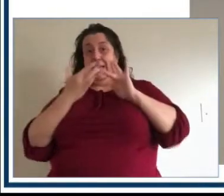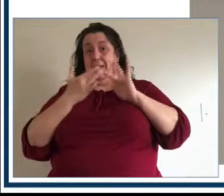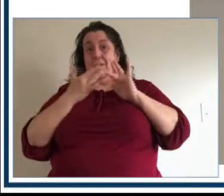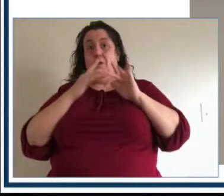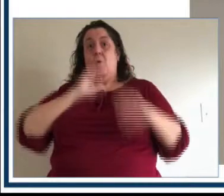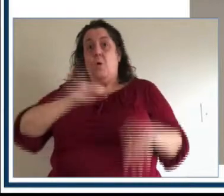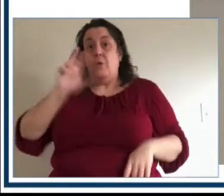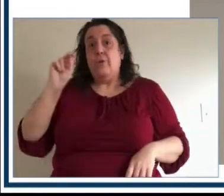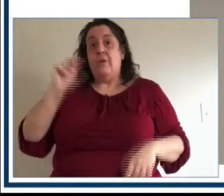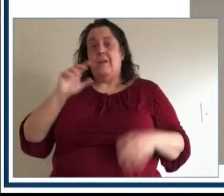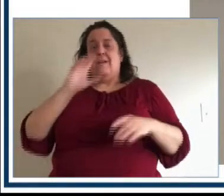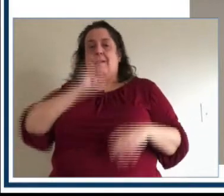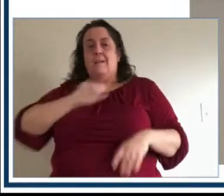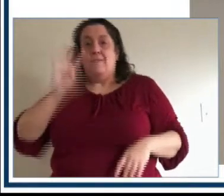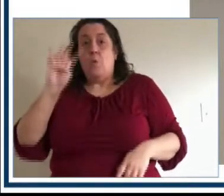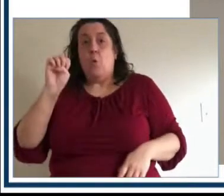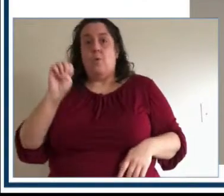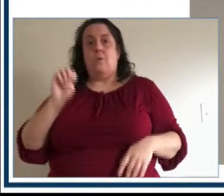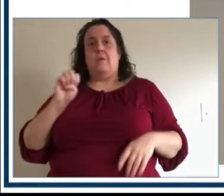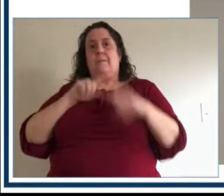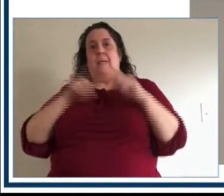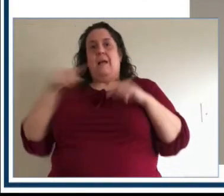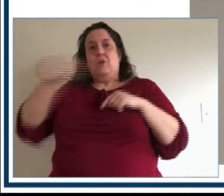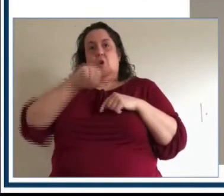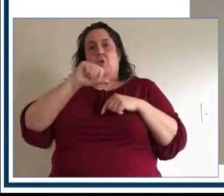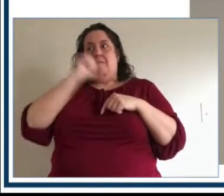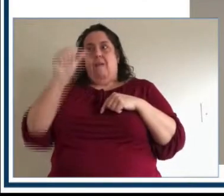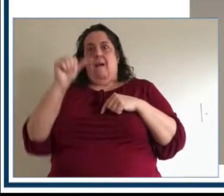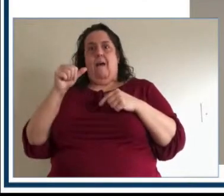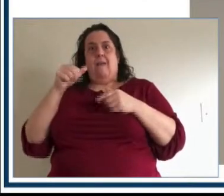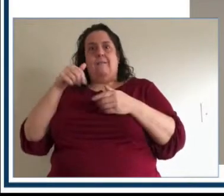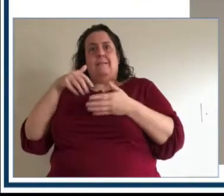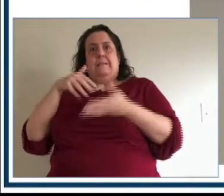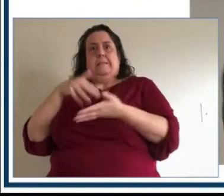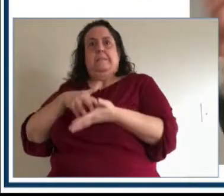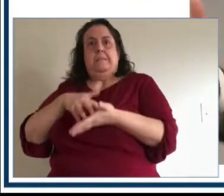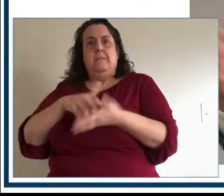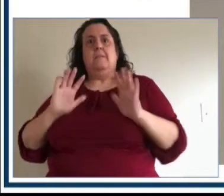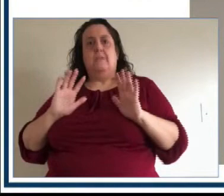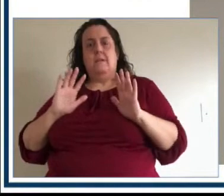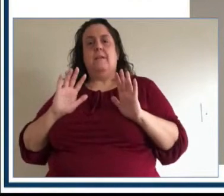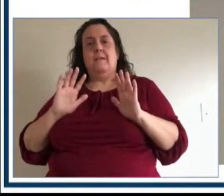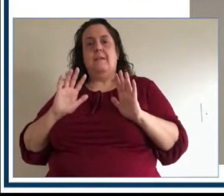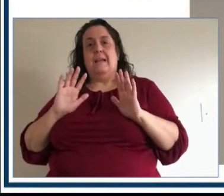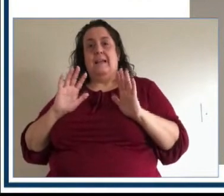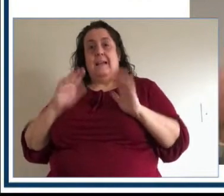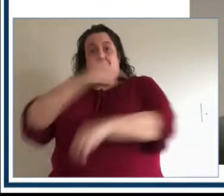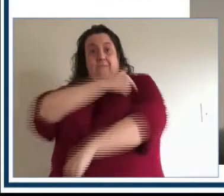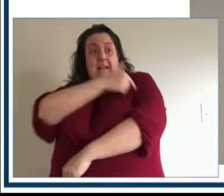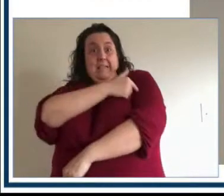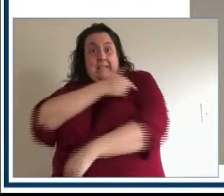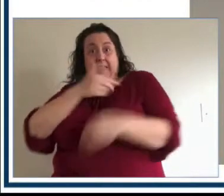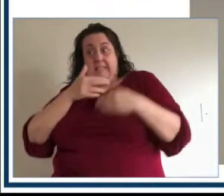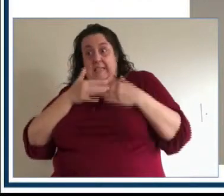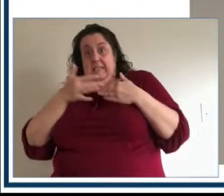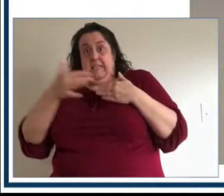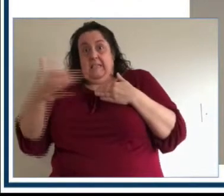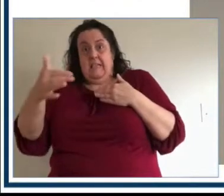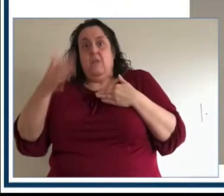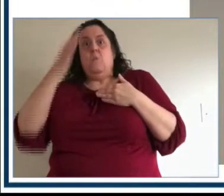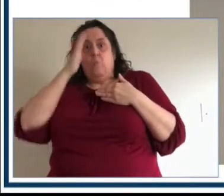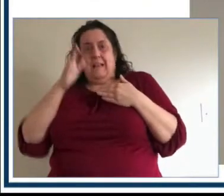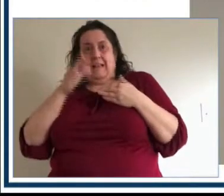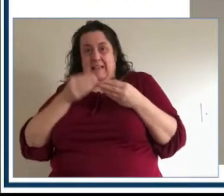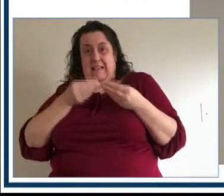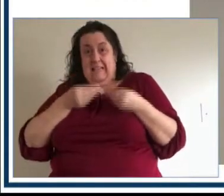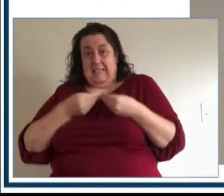You're not vulnerable. The vaccine in the next few weeks needs to go to those who are more vulnerable. You will get your turn, but you need to